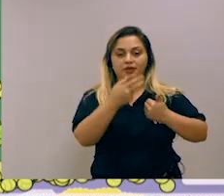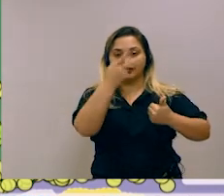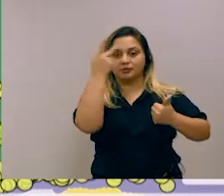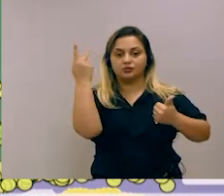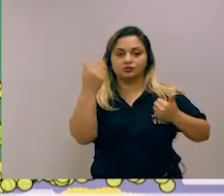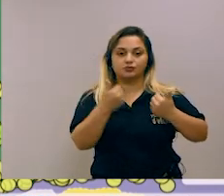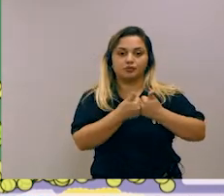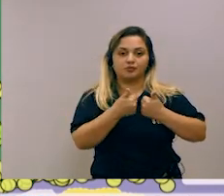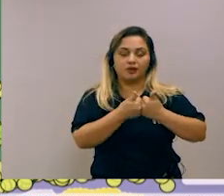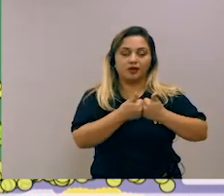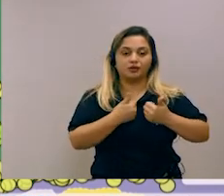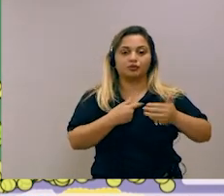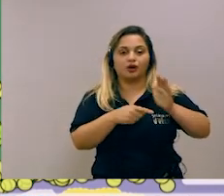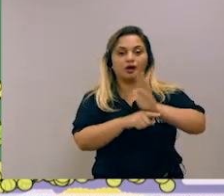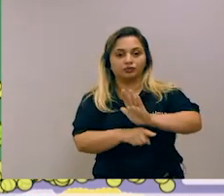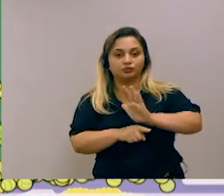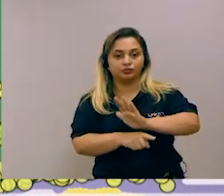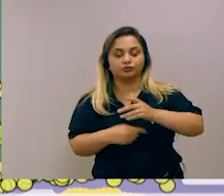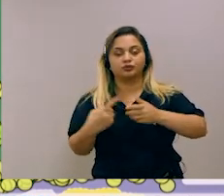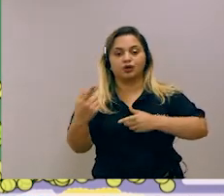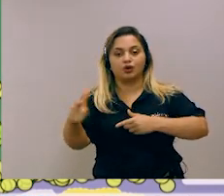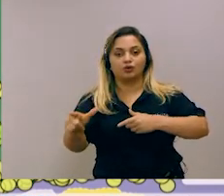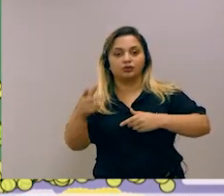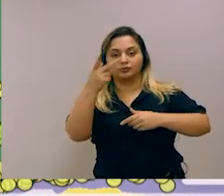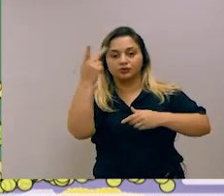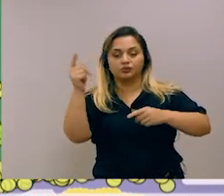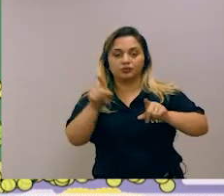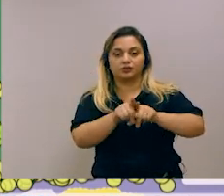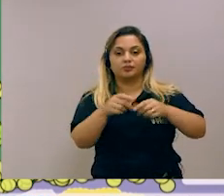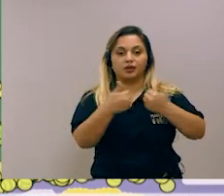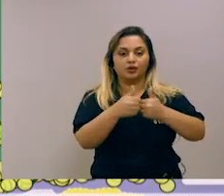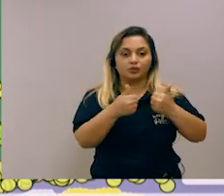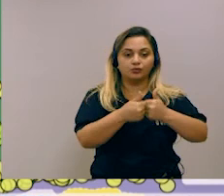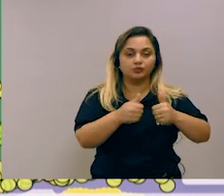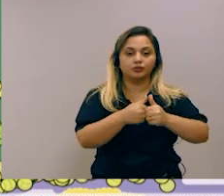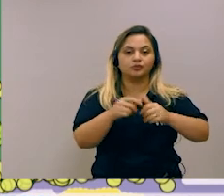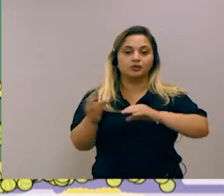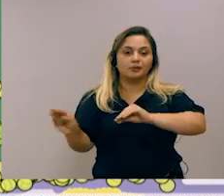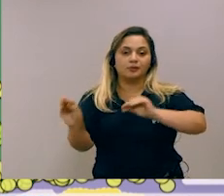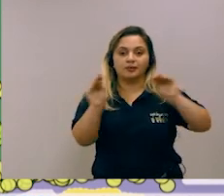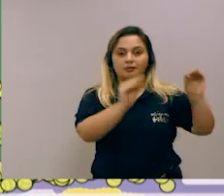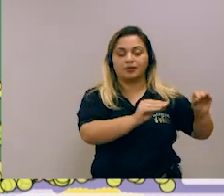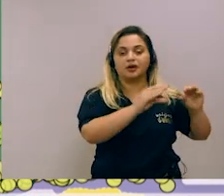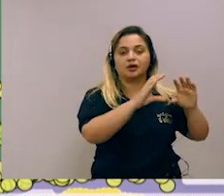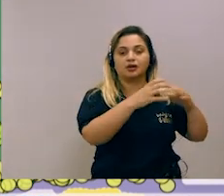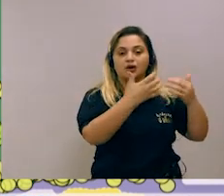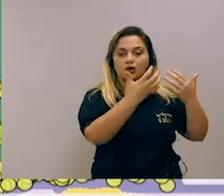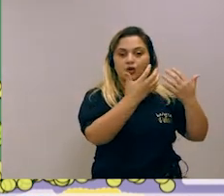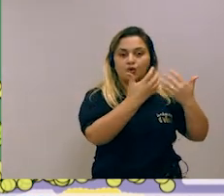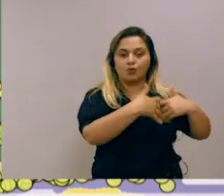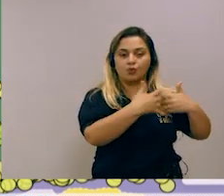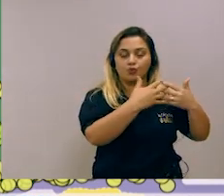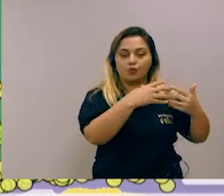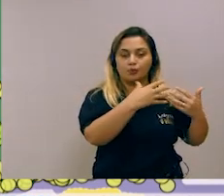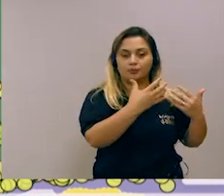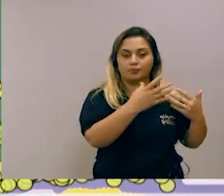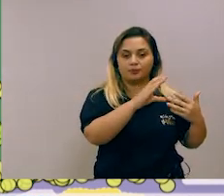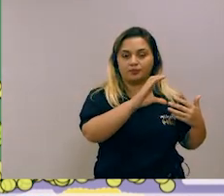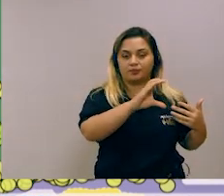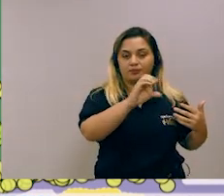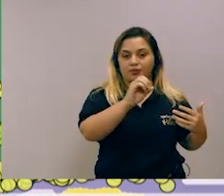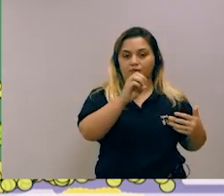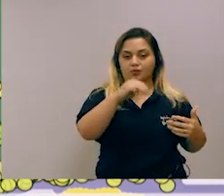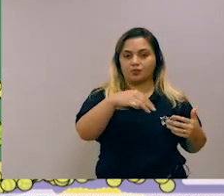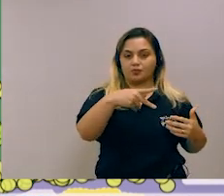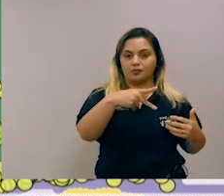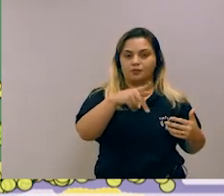area. And third, after understanding this demand for transportation, we could even create a better bus lines that will take